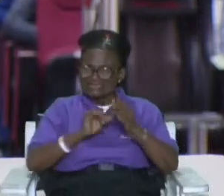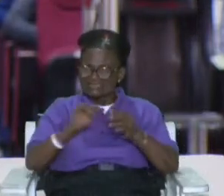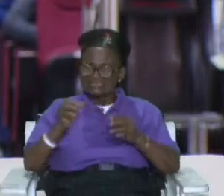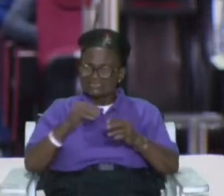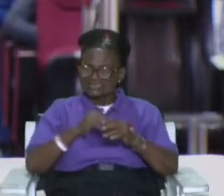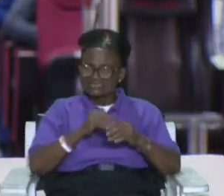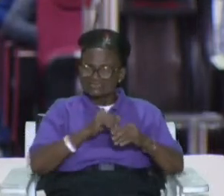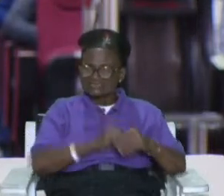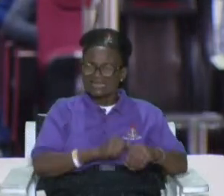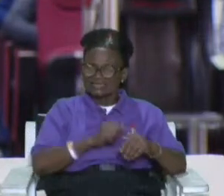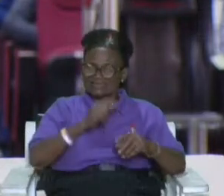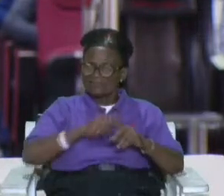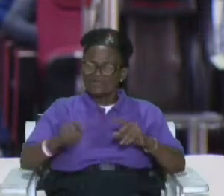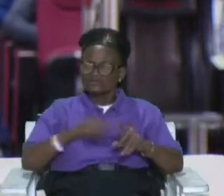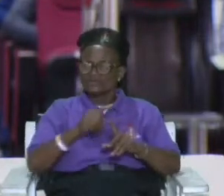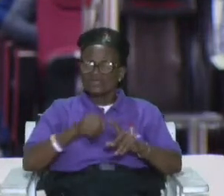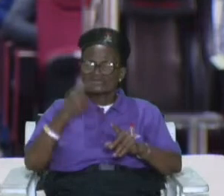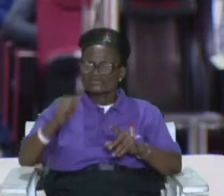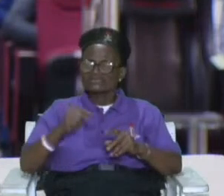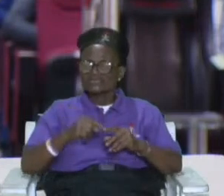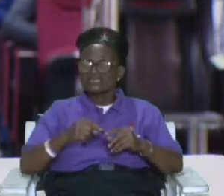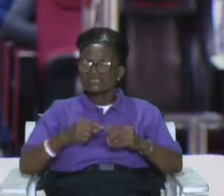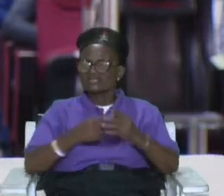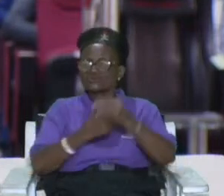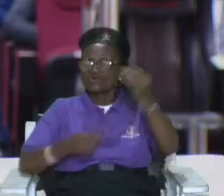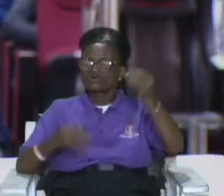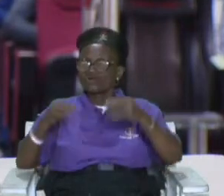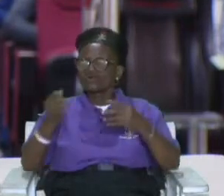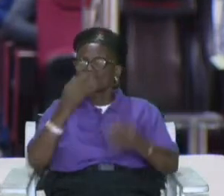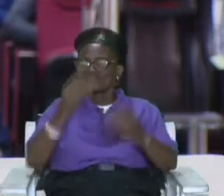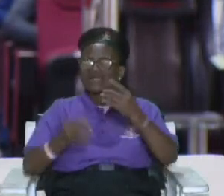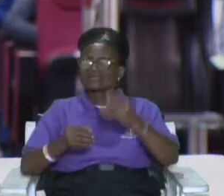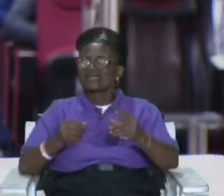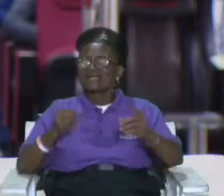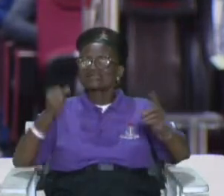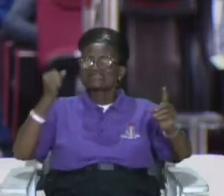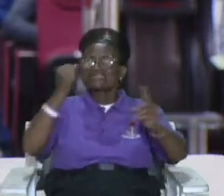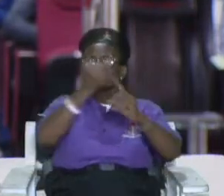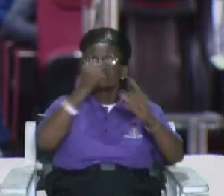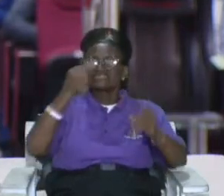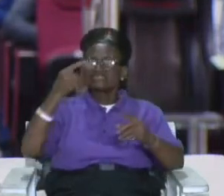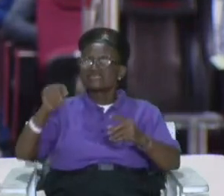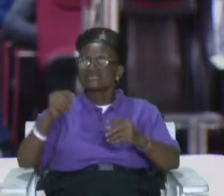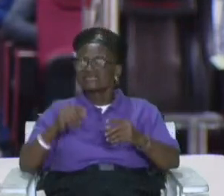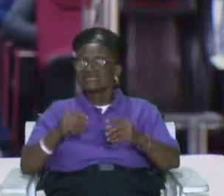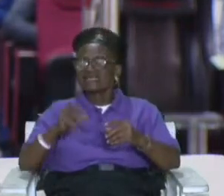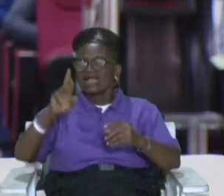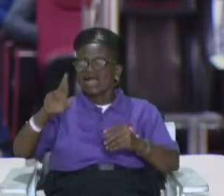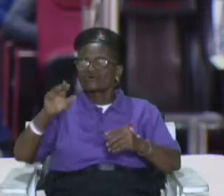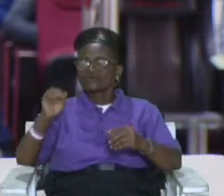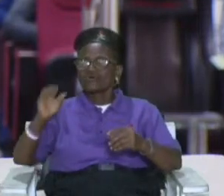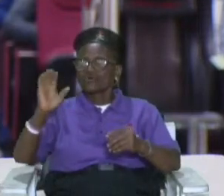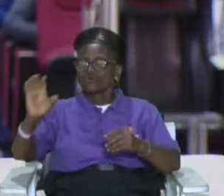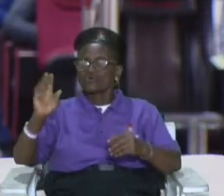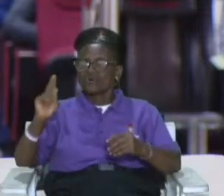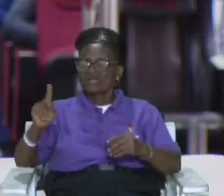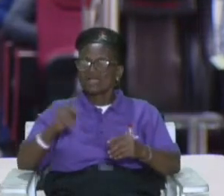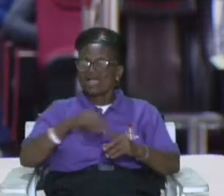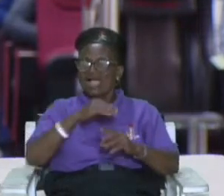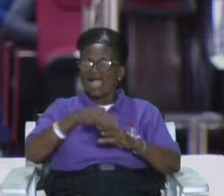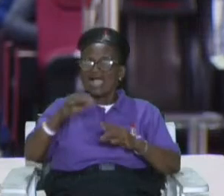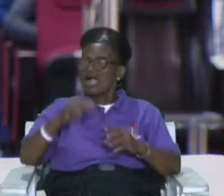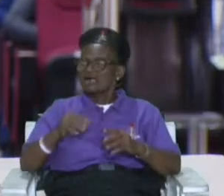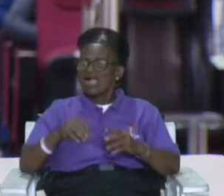fire hit the rock, out of nowhere, water began to gush out.